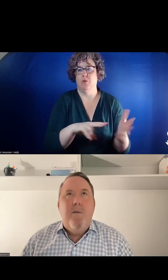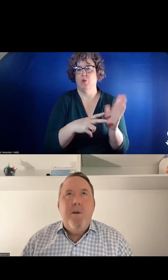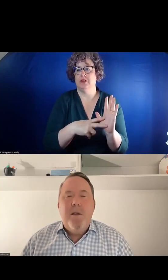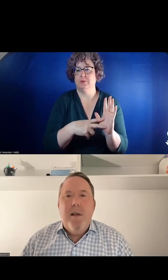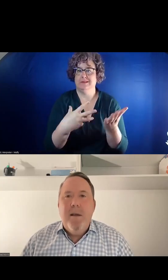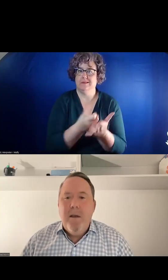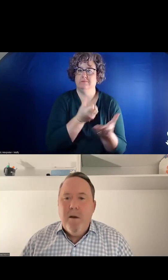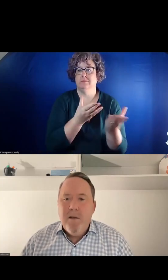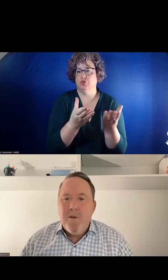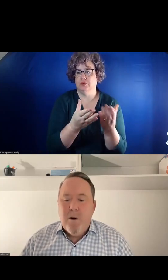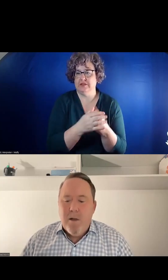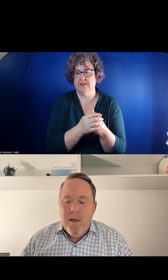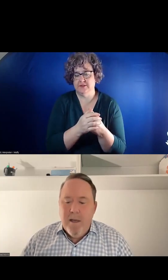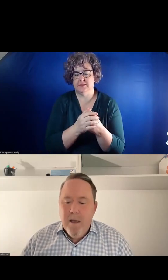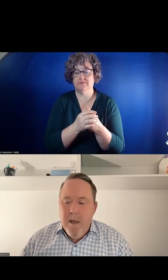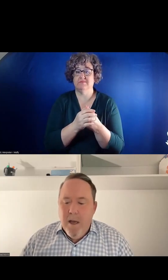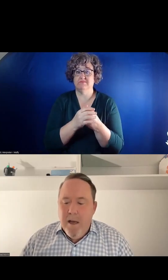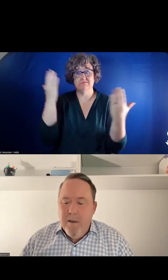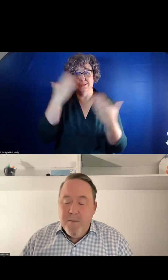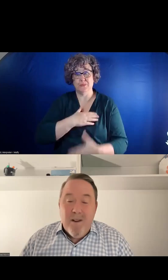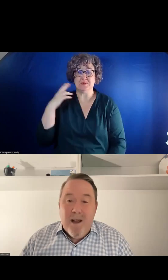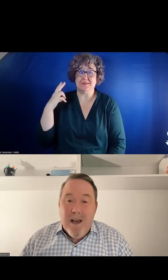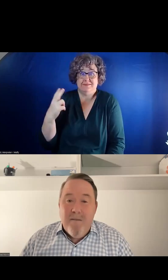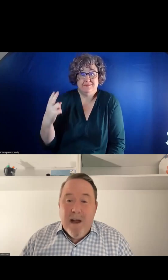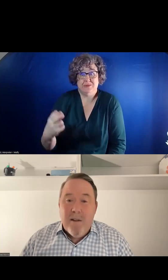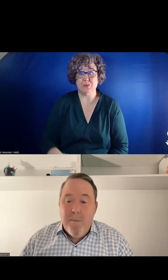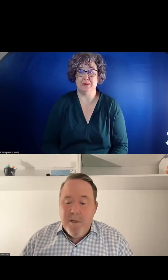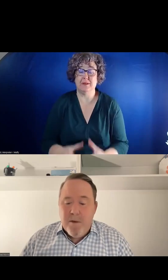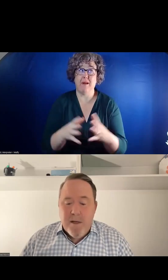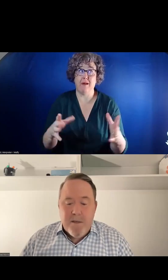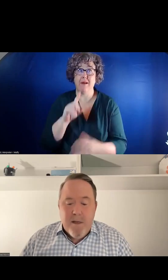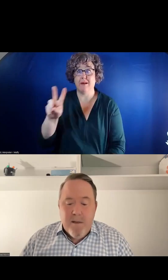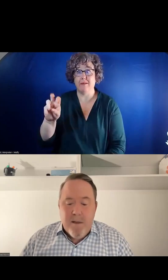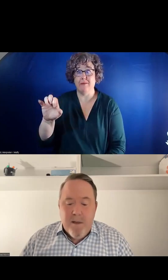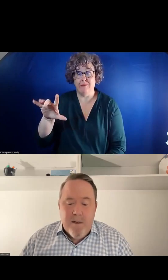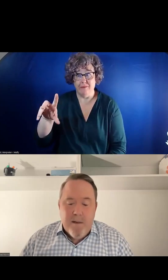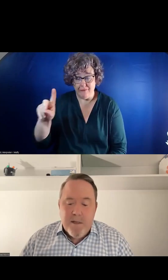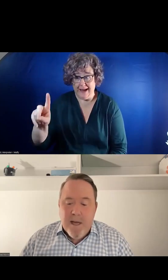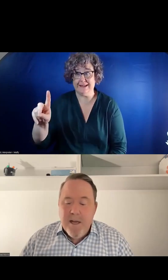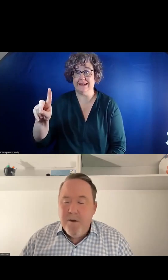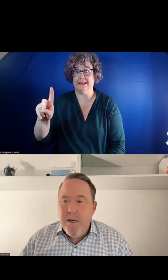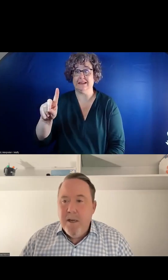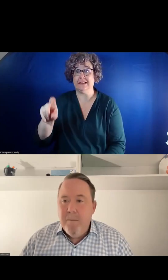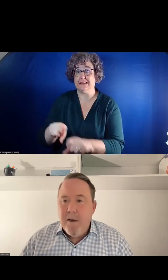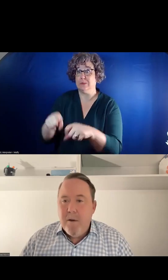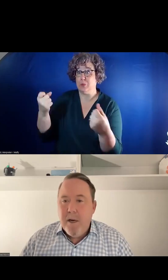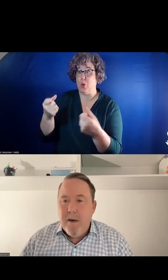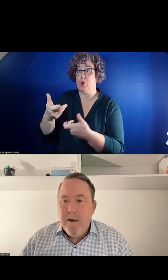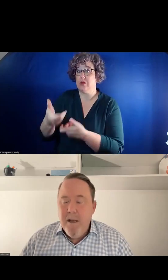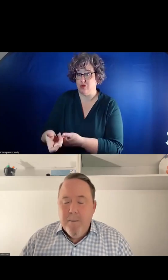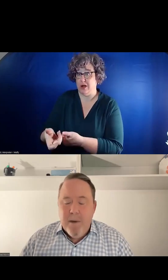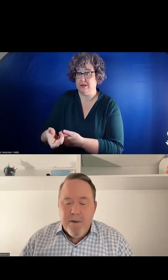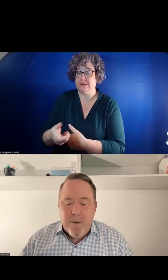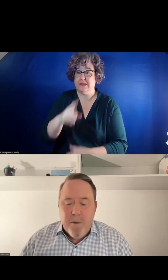because unfortunately, historically, there's been a lot of valid mistrust in psychiatry and medical